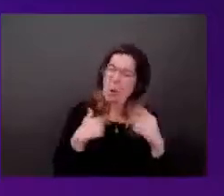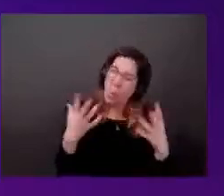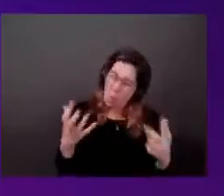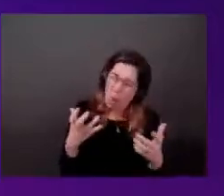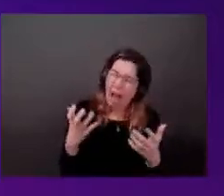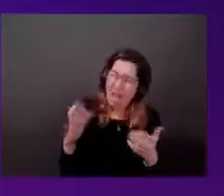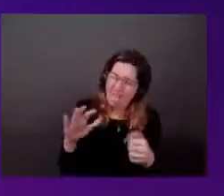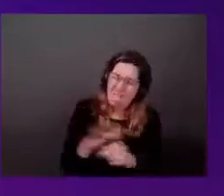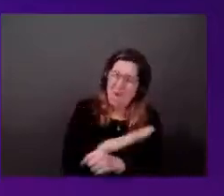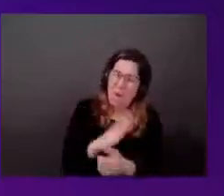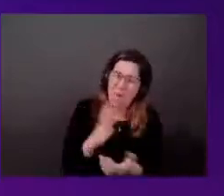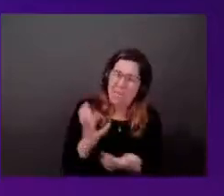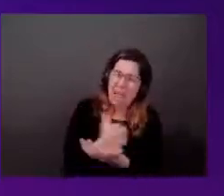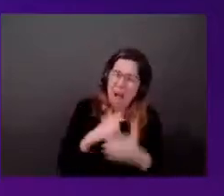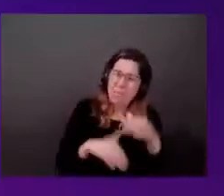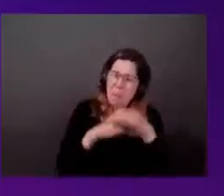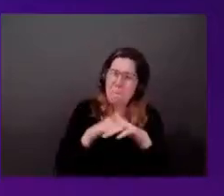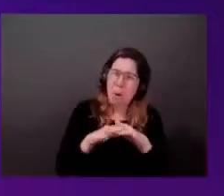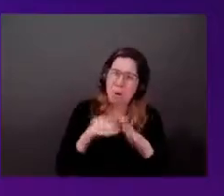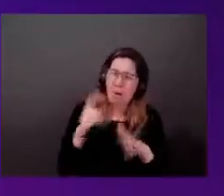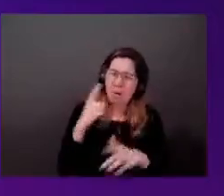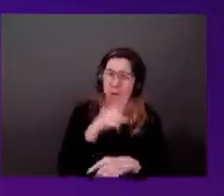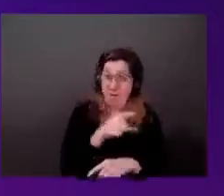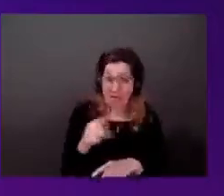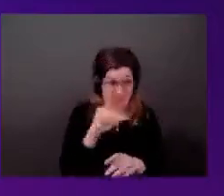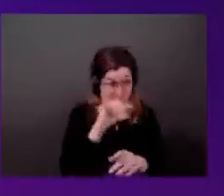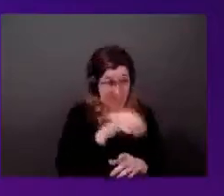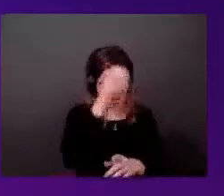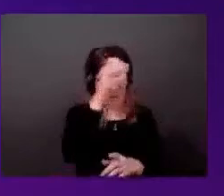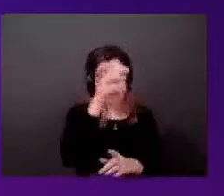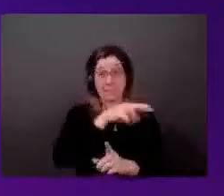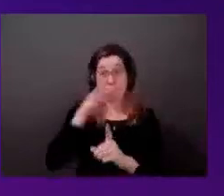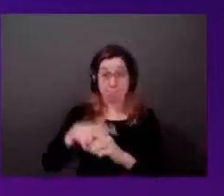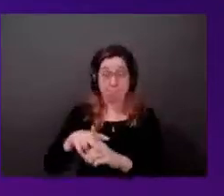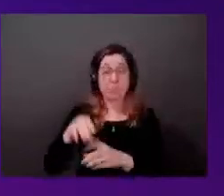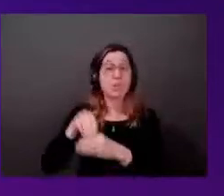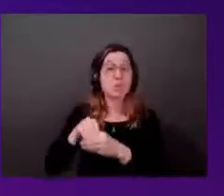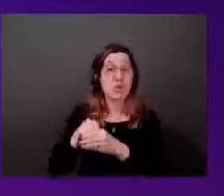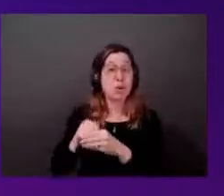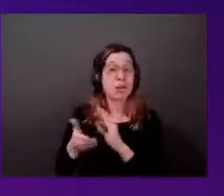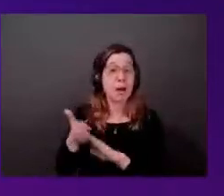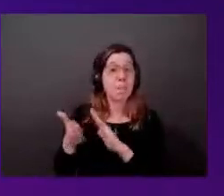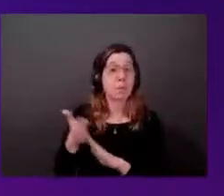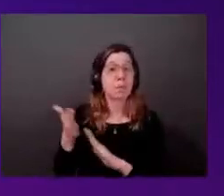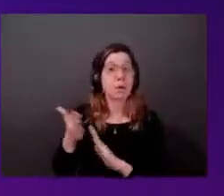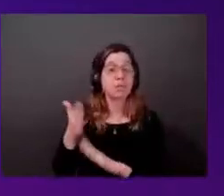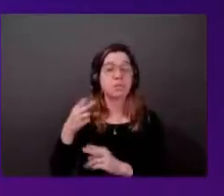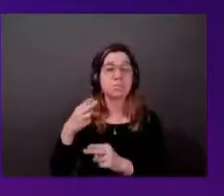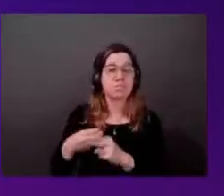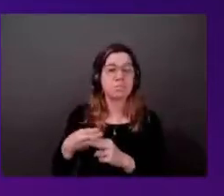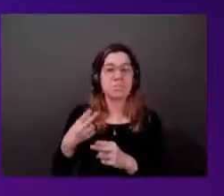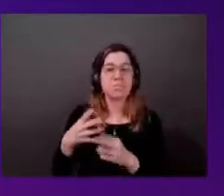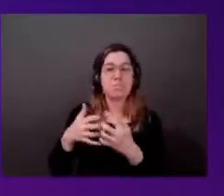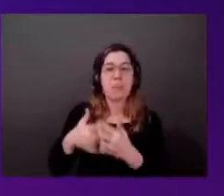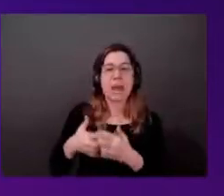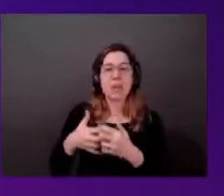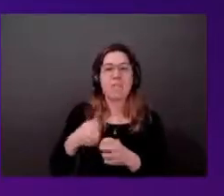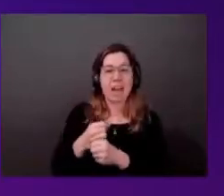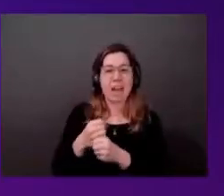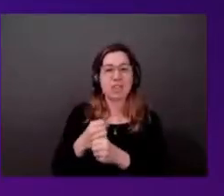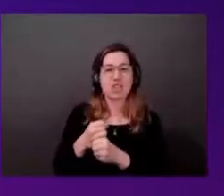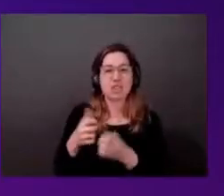forward into our internal operations, into what we call the manufacturing production